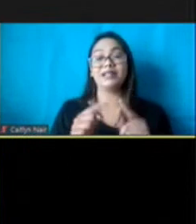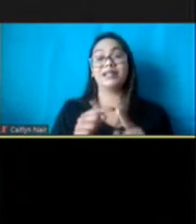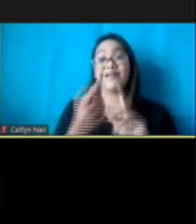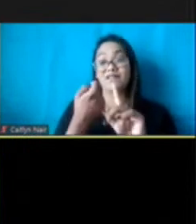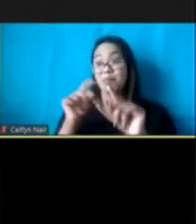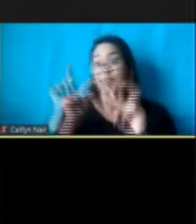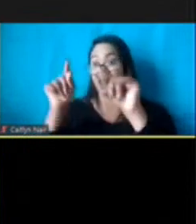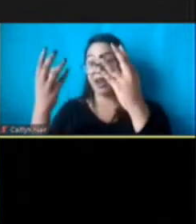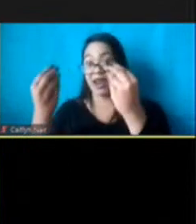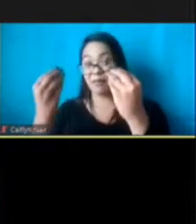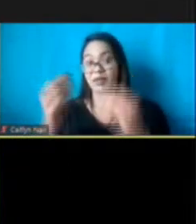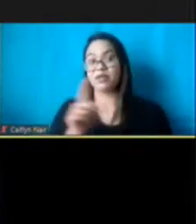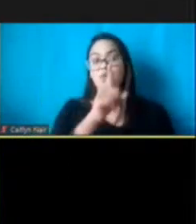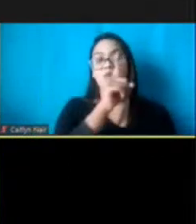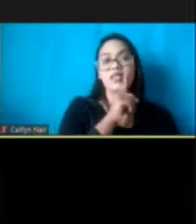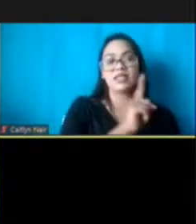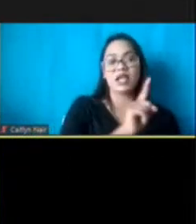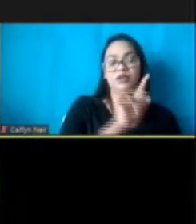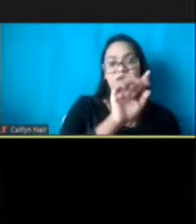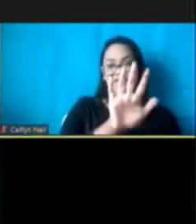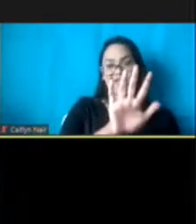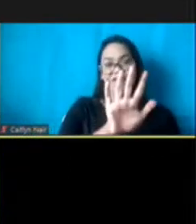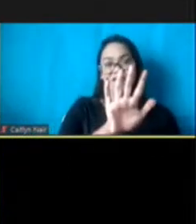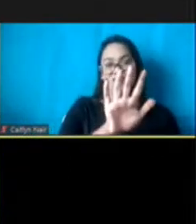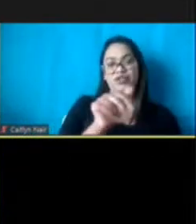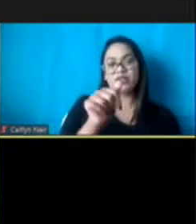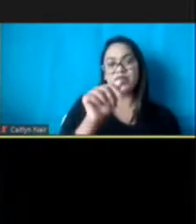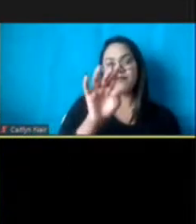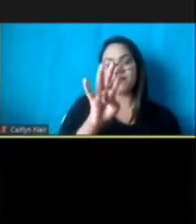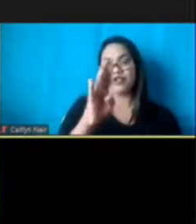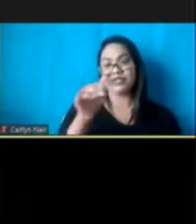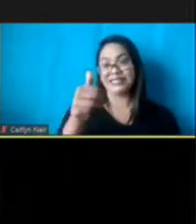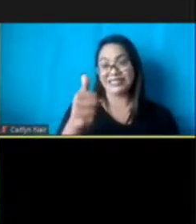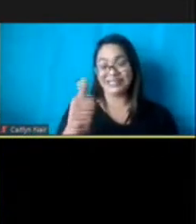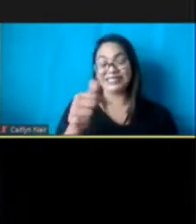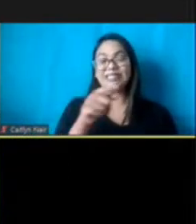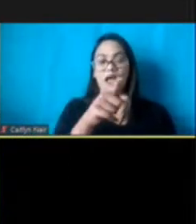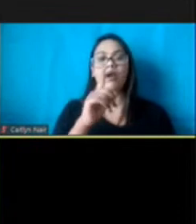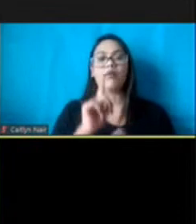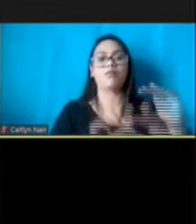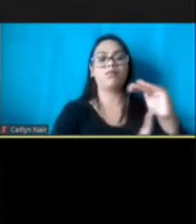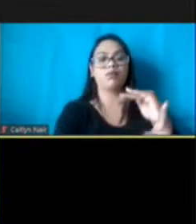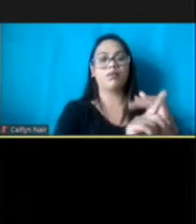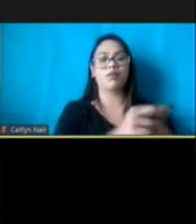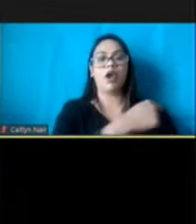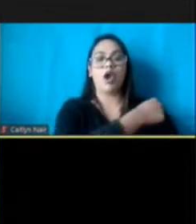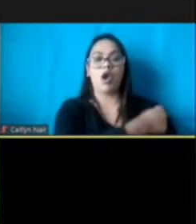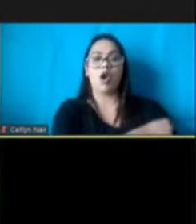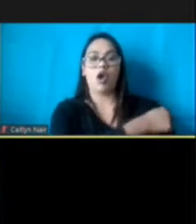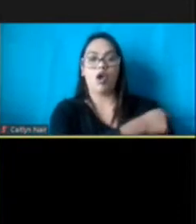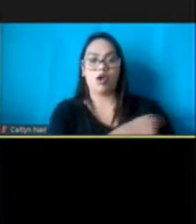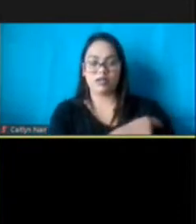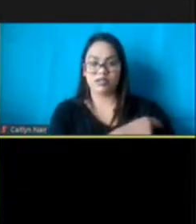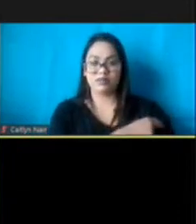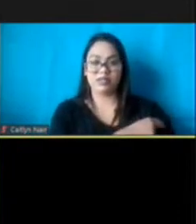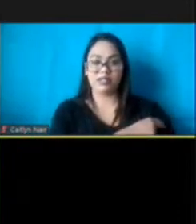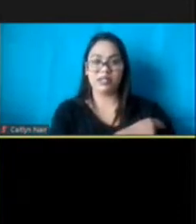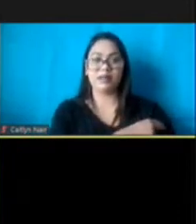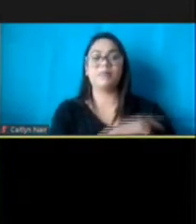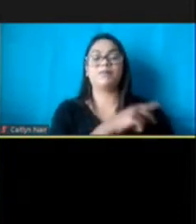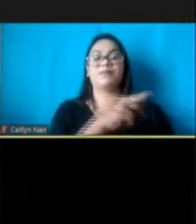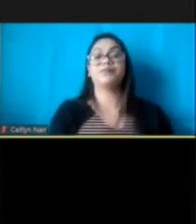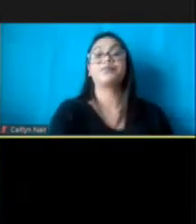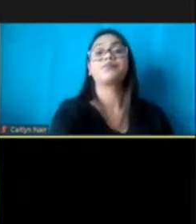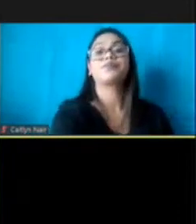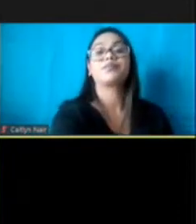1,546 are admitted, both in the public and the private sector. I think I will look at that. Minister did allude to the fact